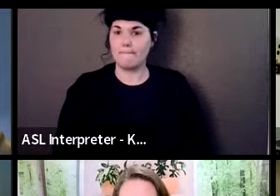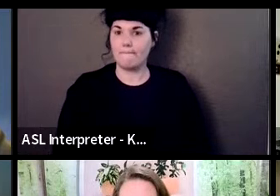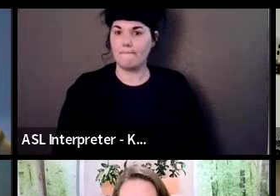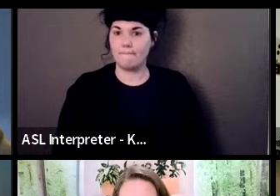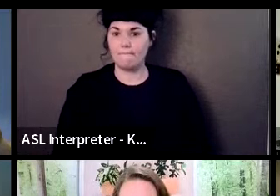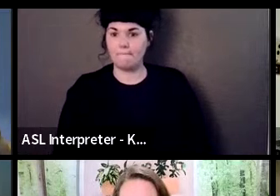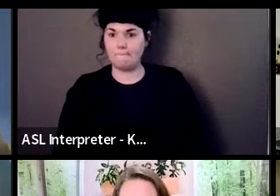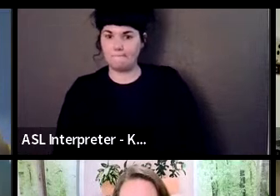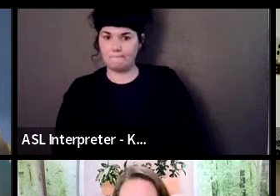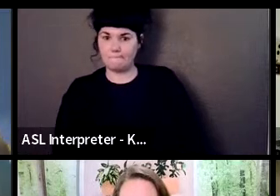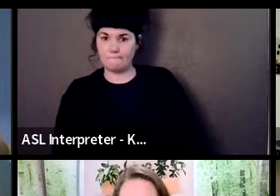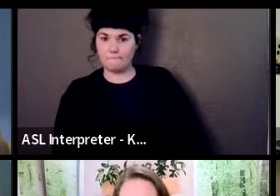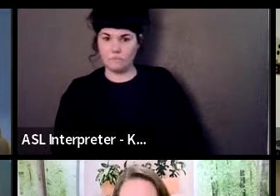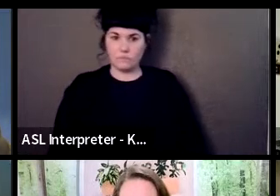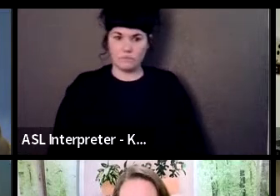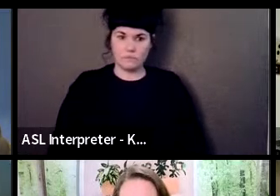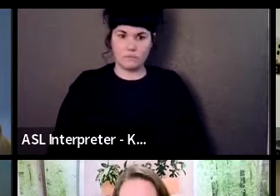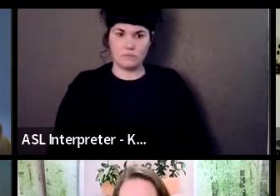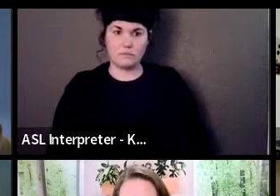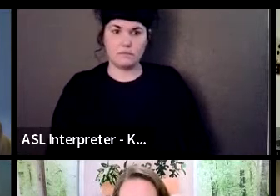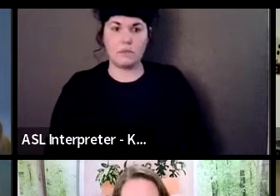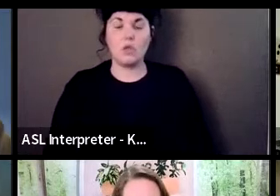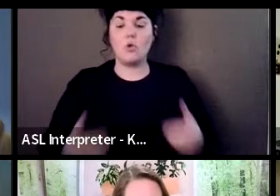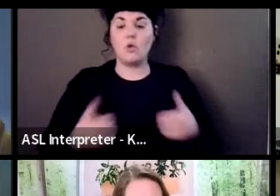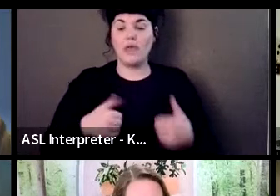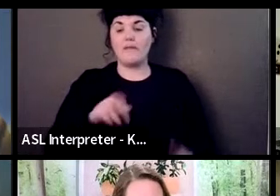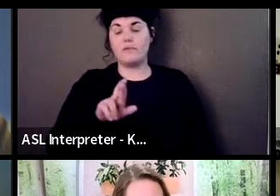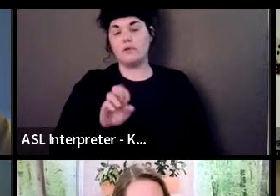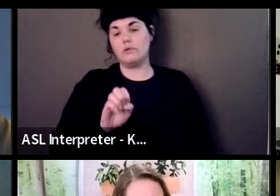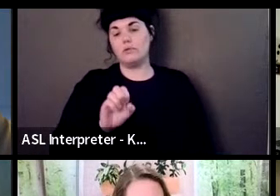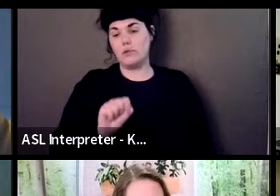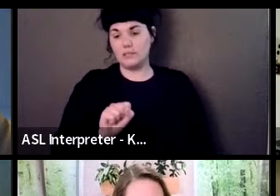There's a resolution